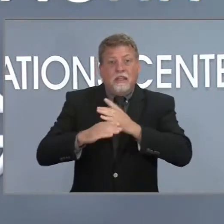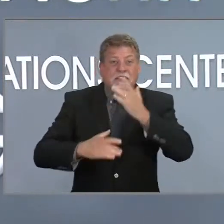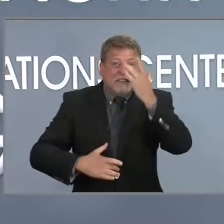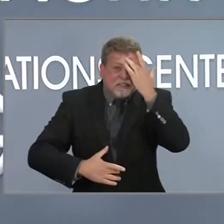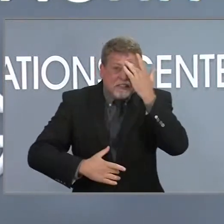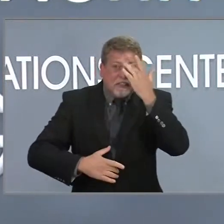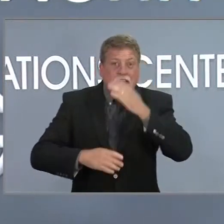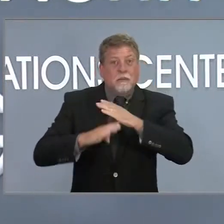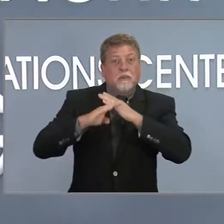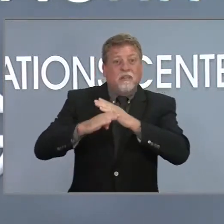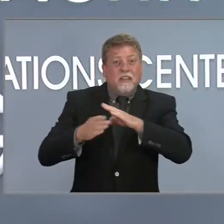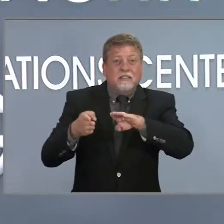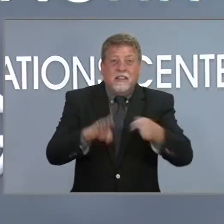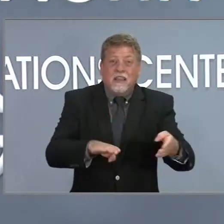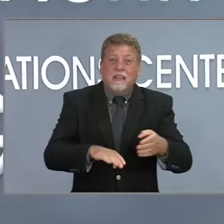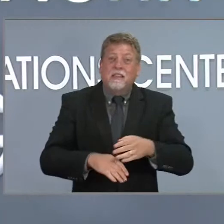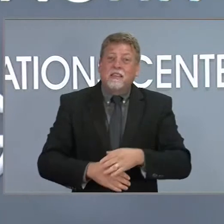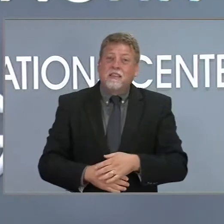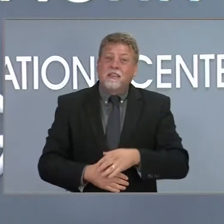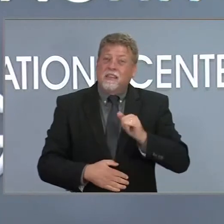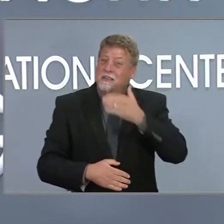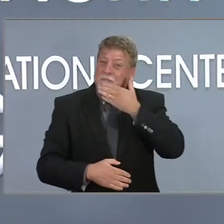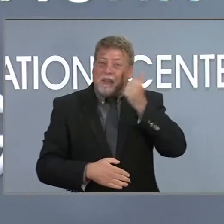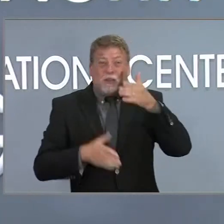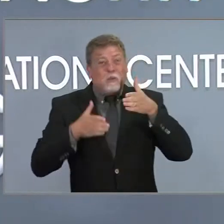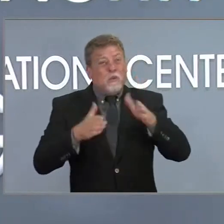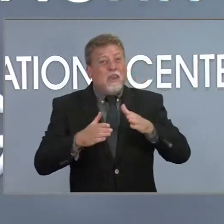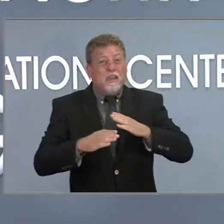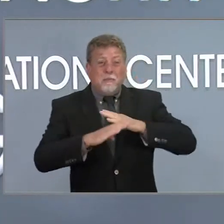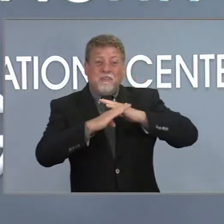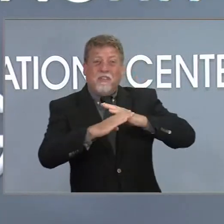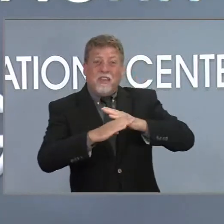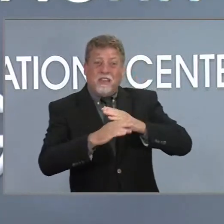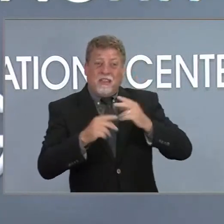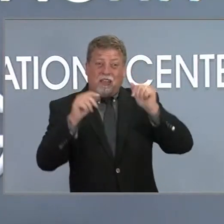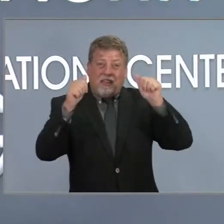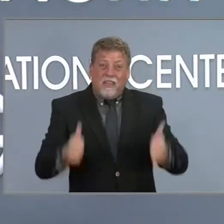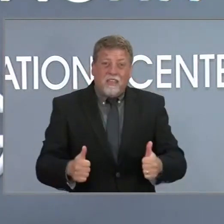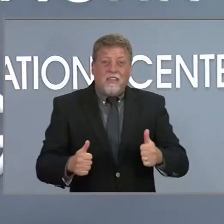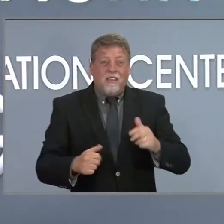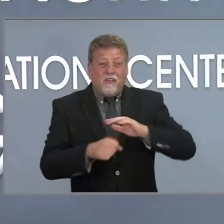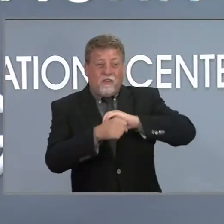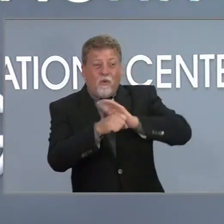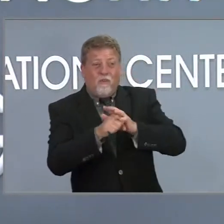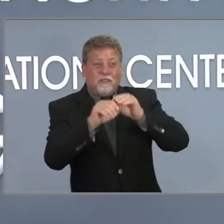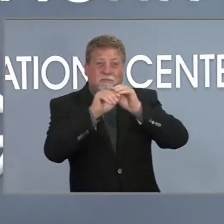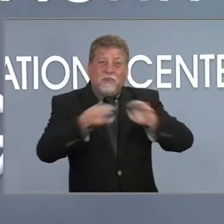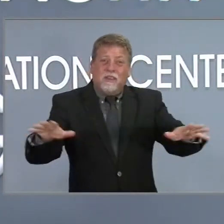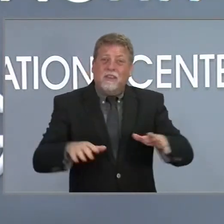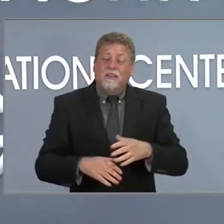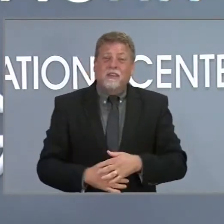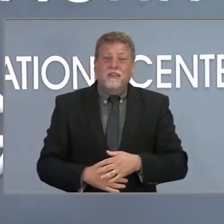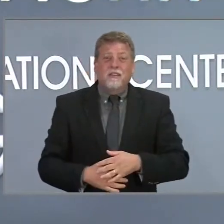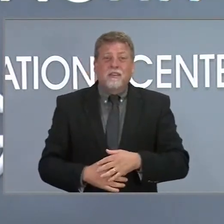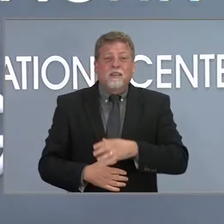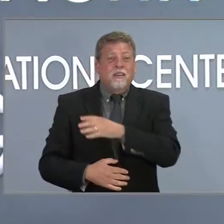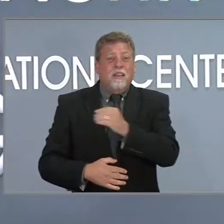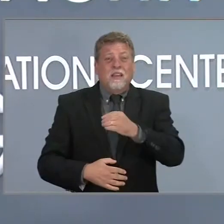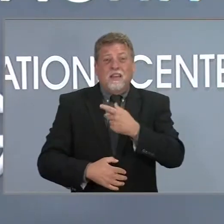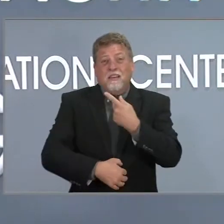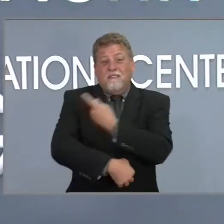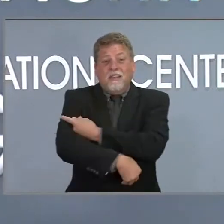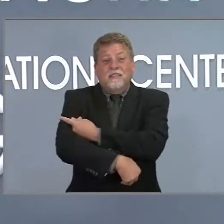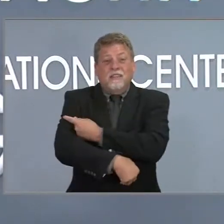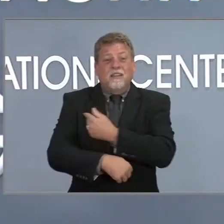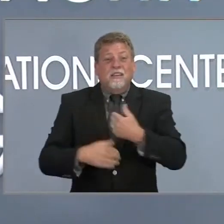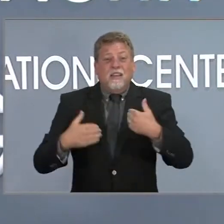our best tool to end this pandemic. And remember, these safe and effective vaccines are available all across our